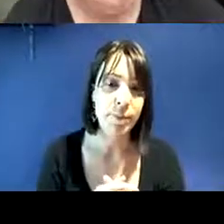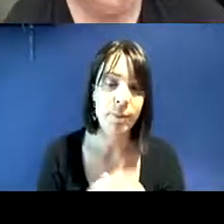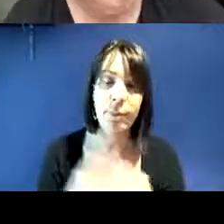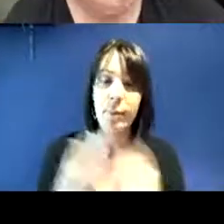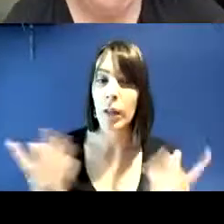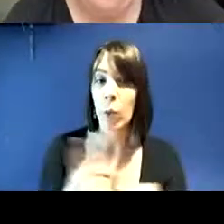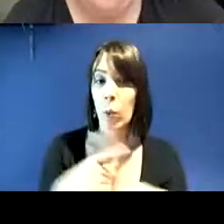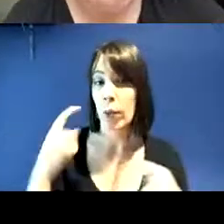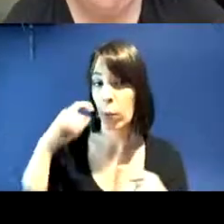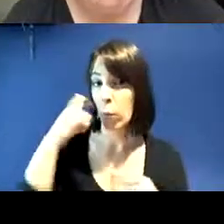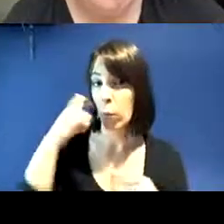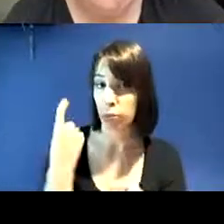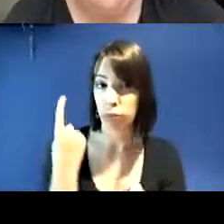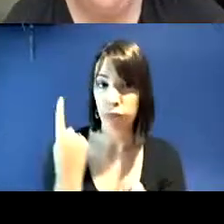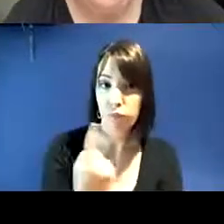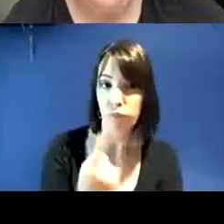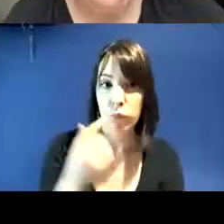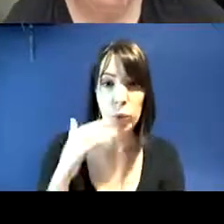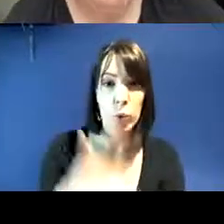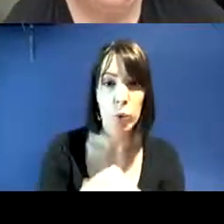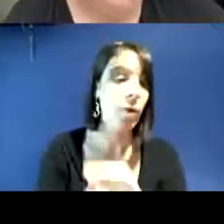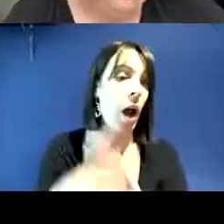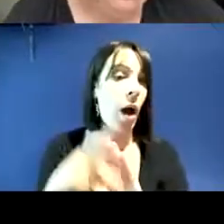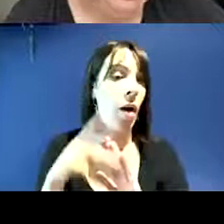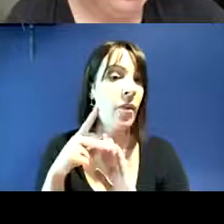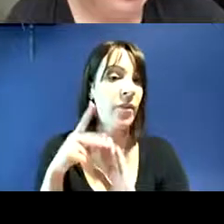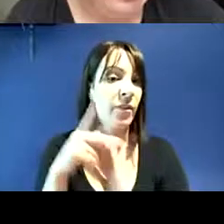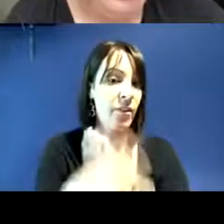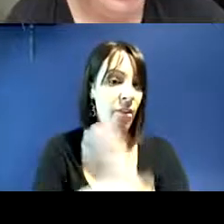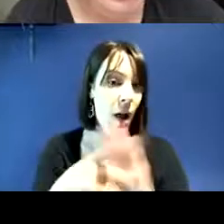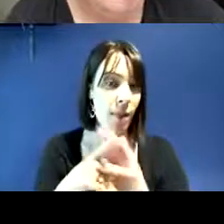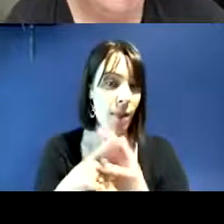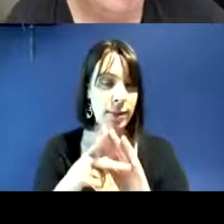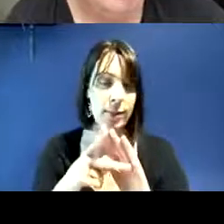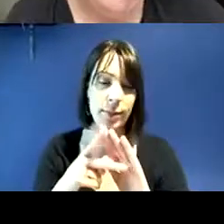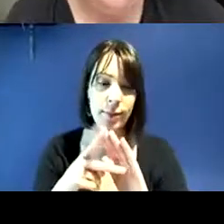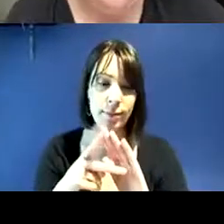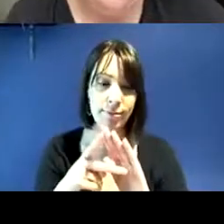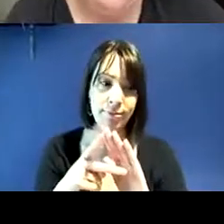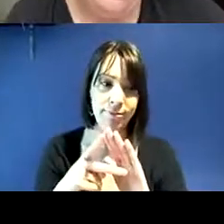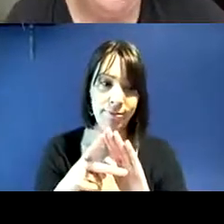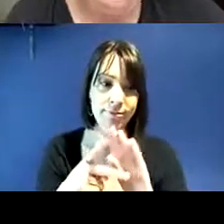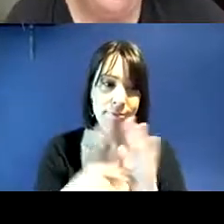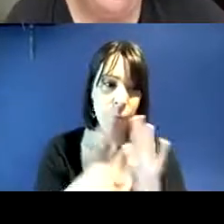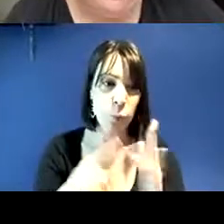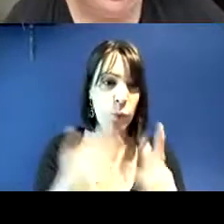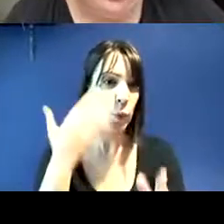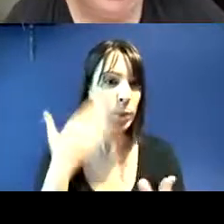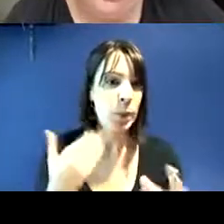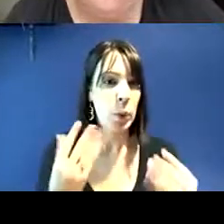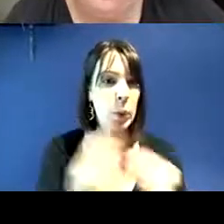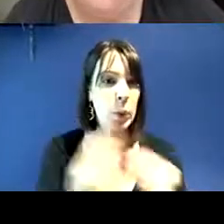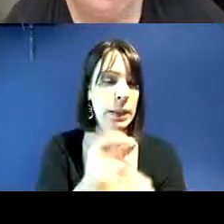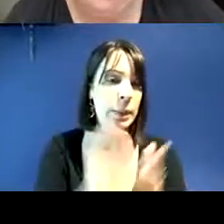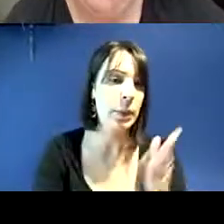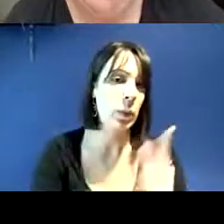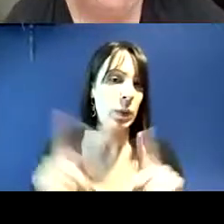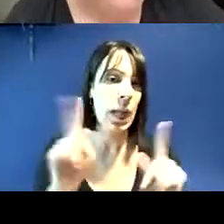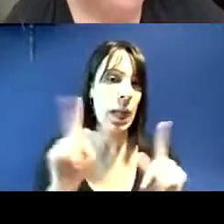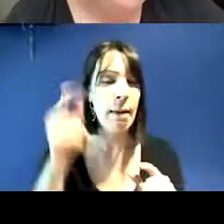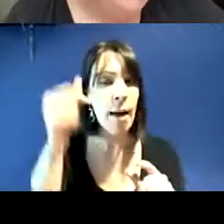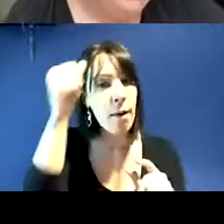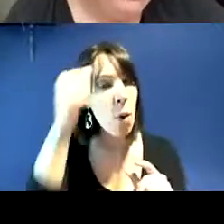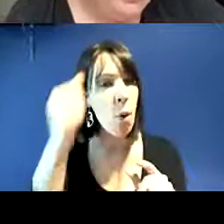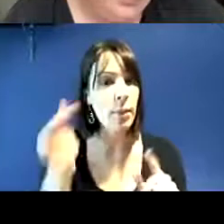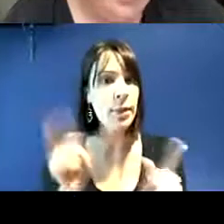going to be talking about violence against women with disabilities today. This can be a really difficult topic for people to think